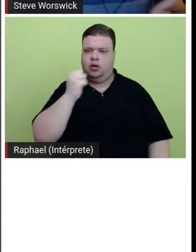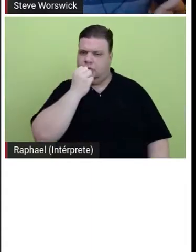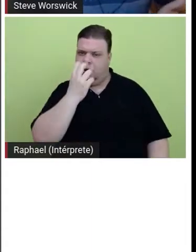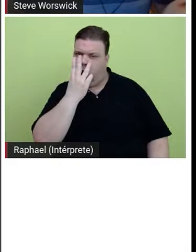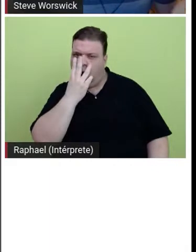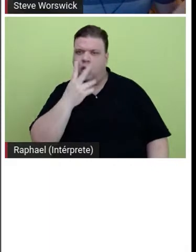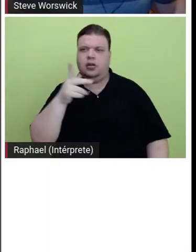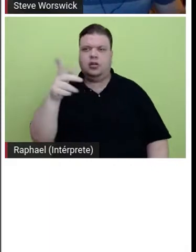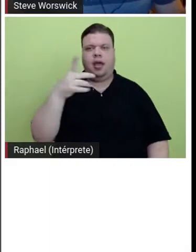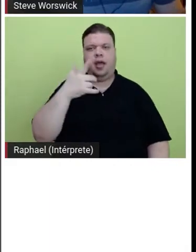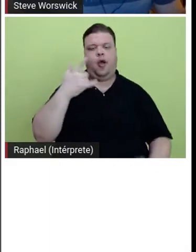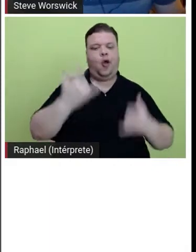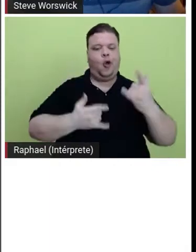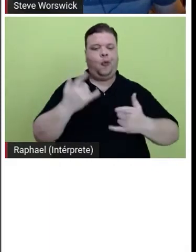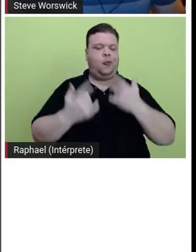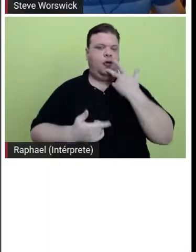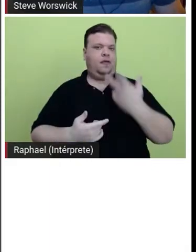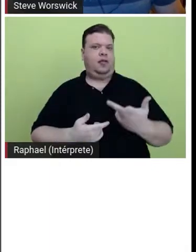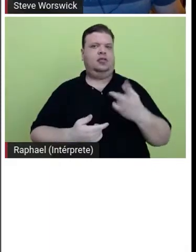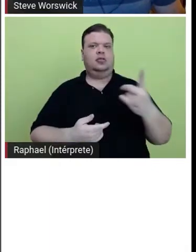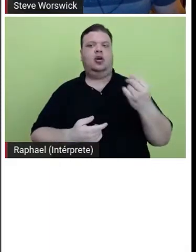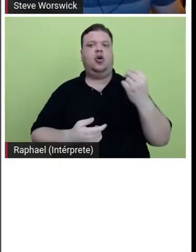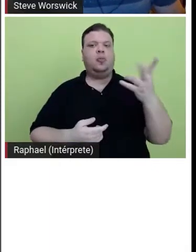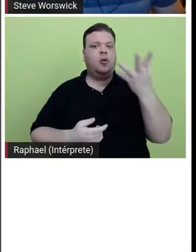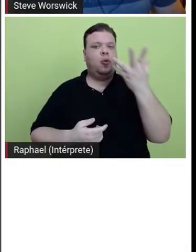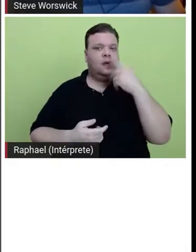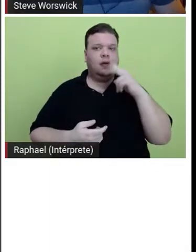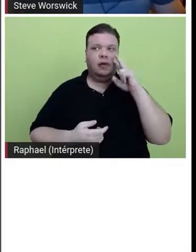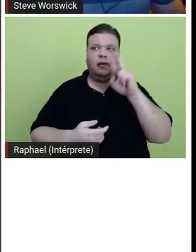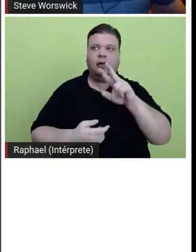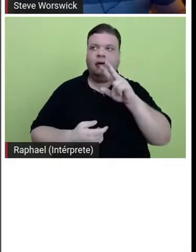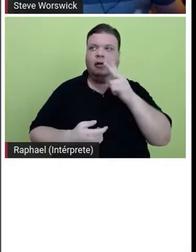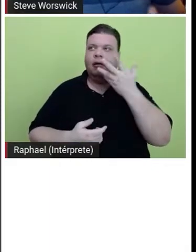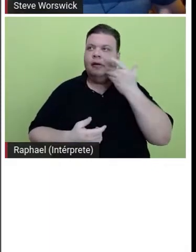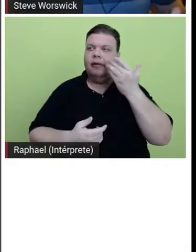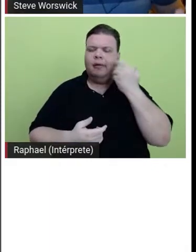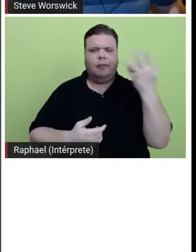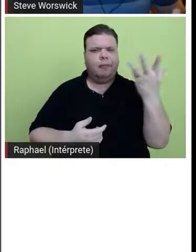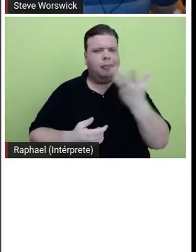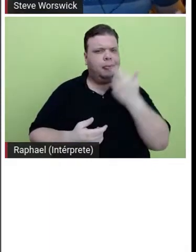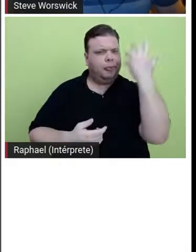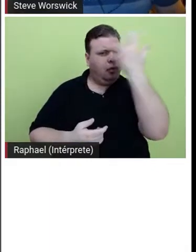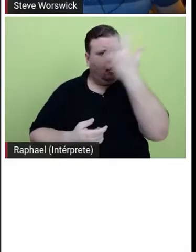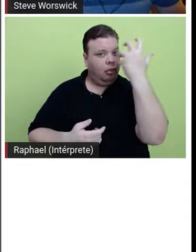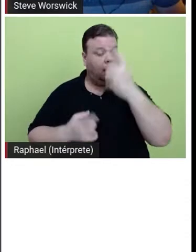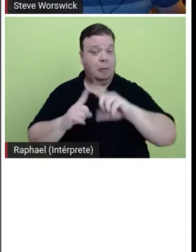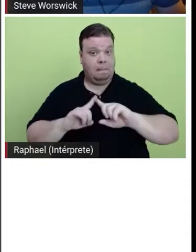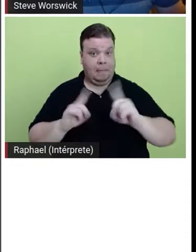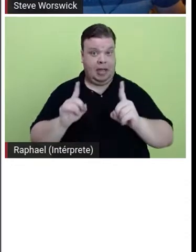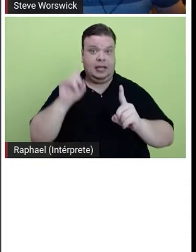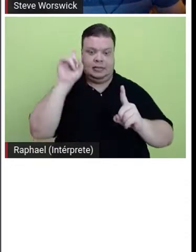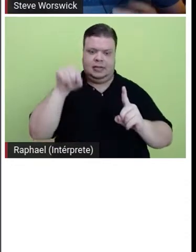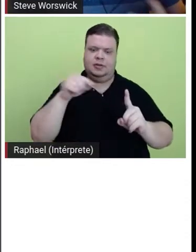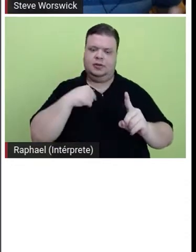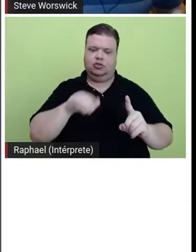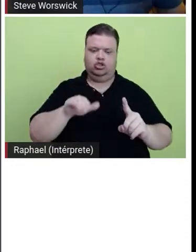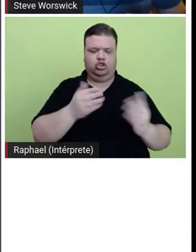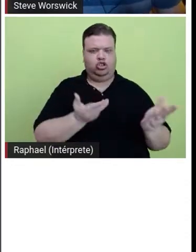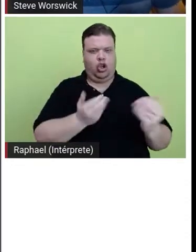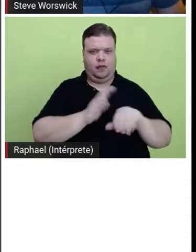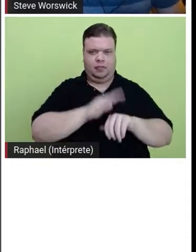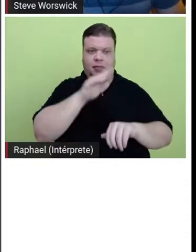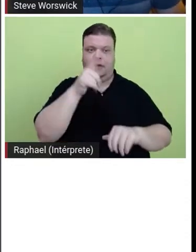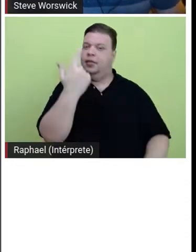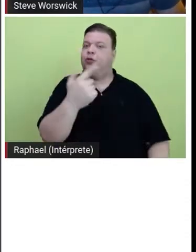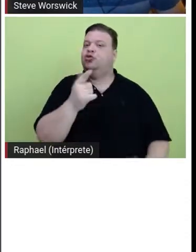So, it just kind of became something I kind of forgot about over the years. Now, just for fun, as a bit of a hobby, I also made